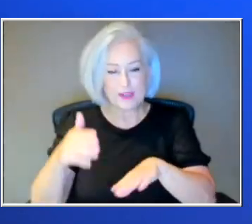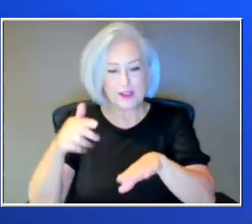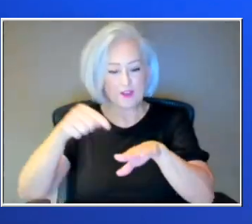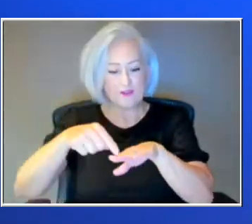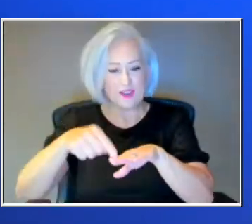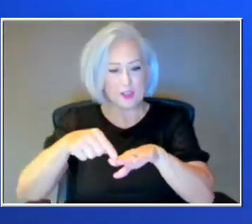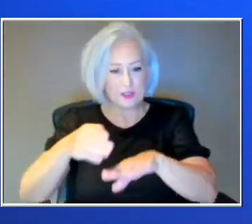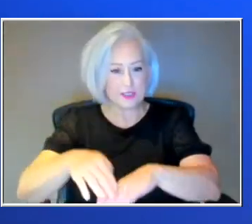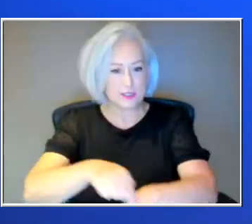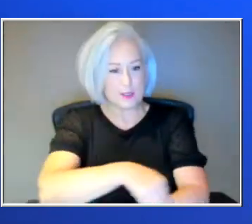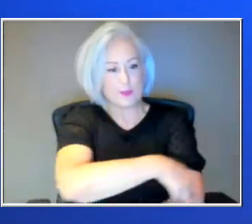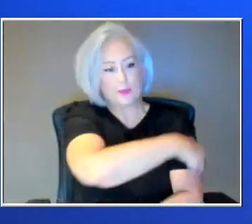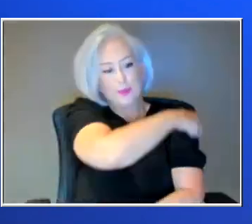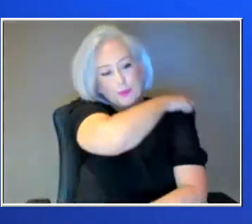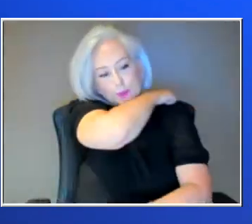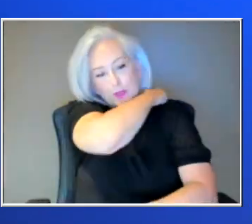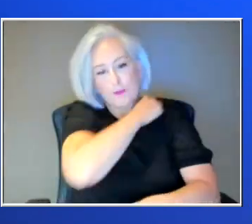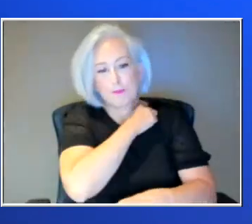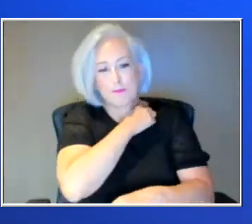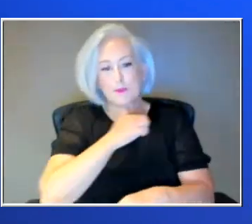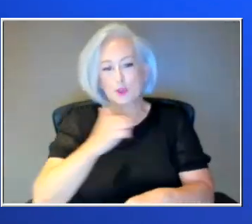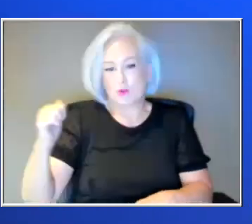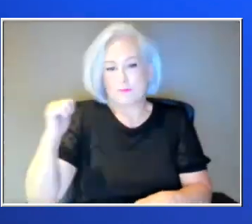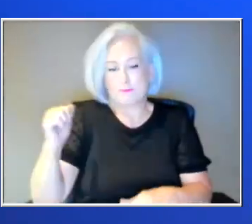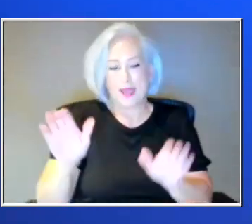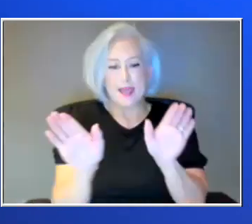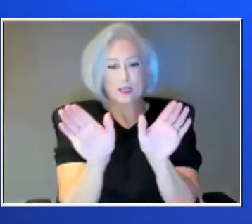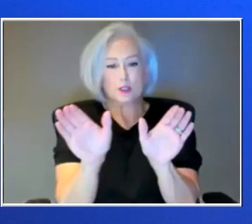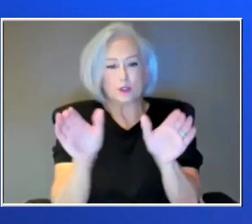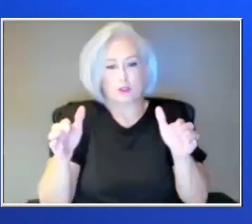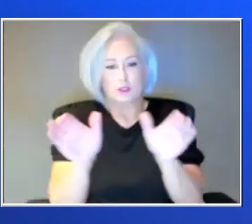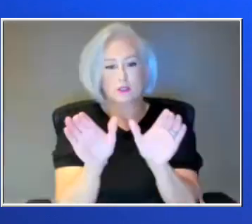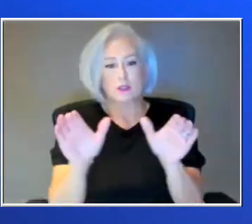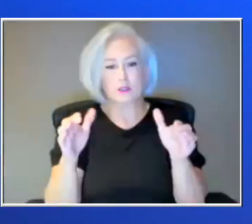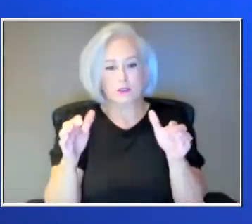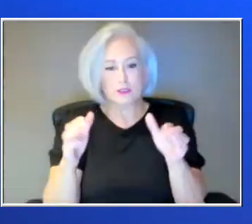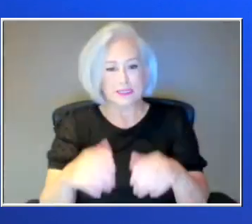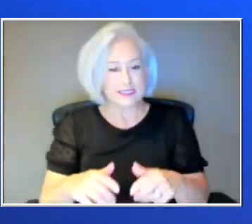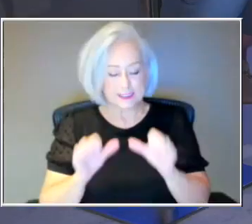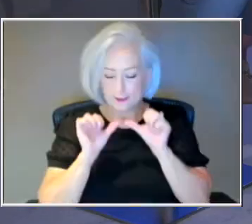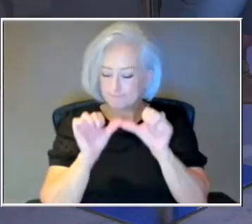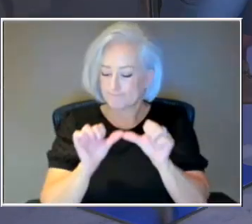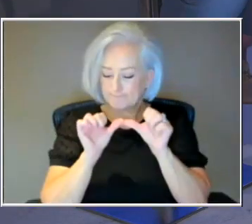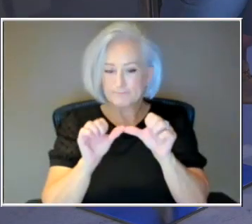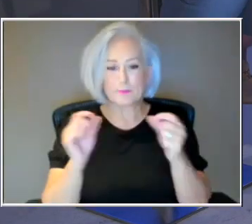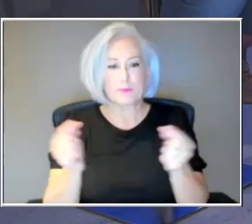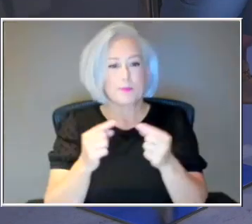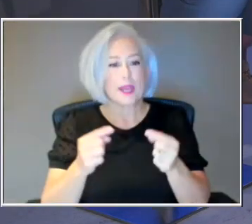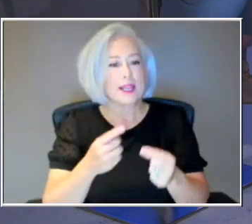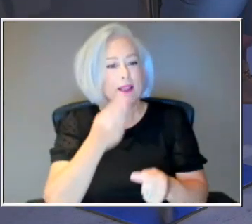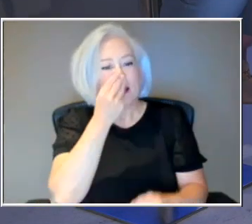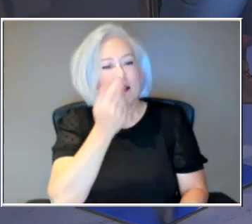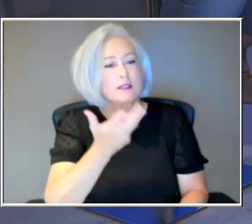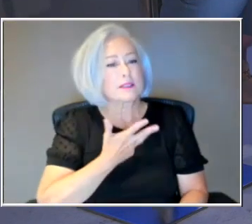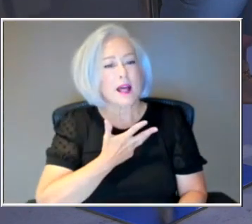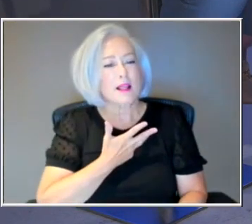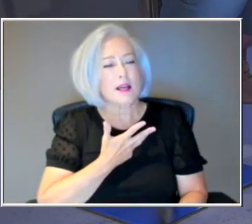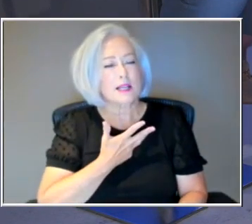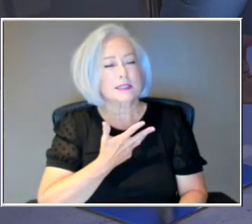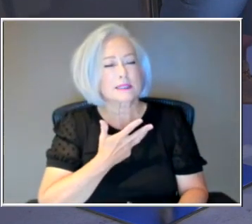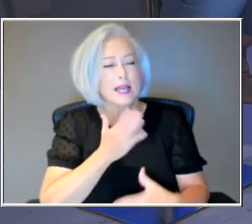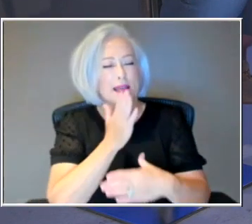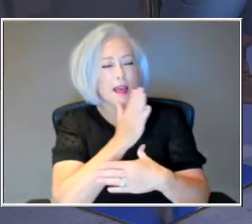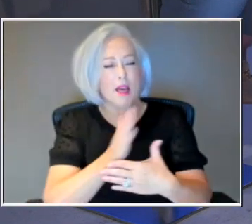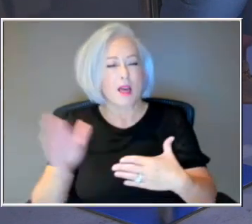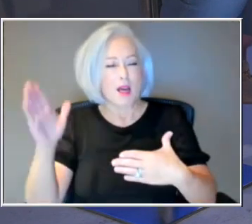blade. It's just a nonstop pain. What type of pain? Like, give it a level of feeling. And have they